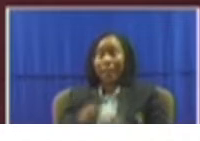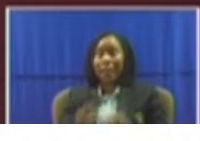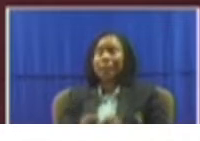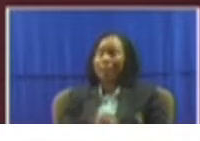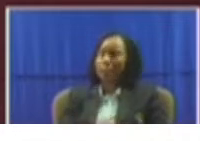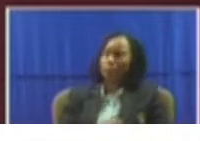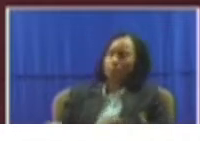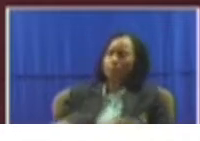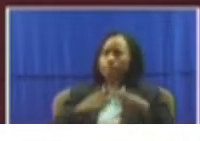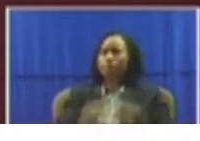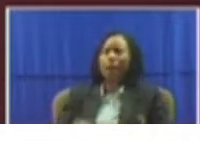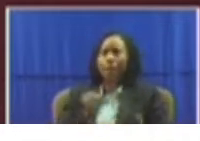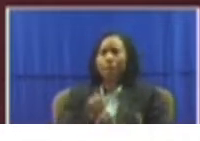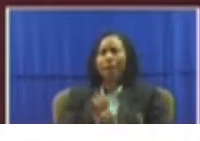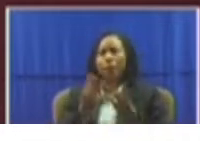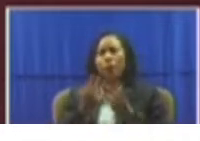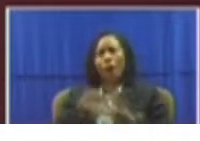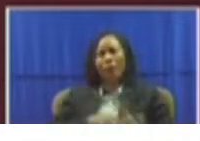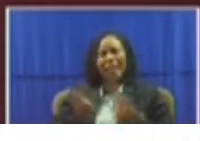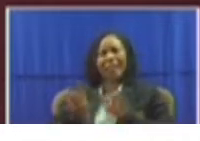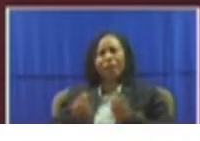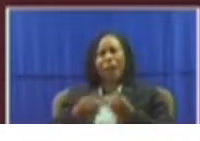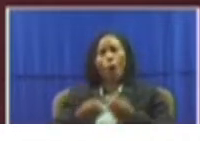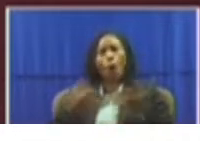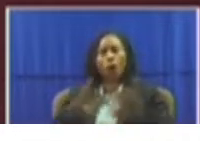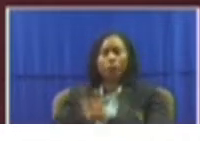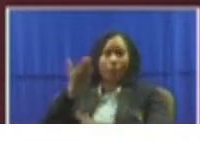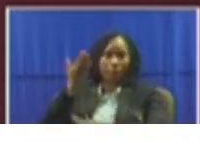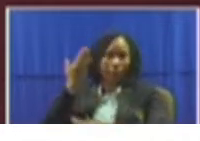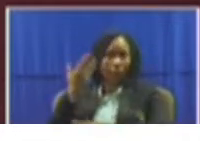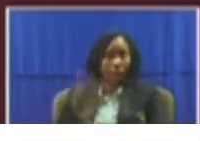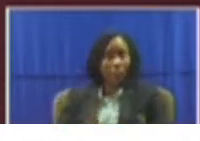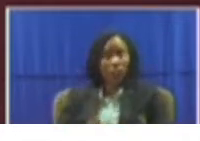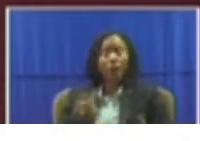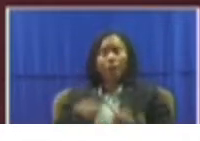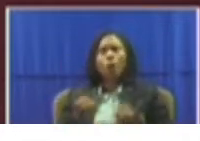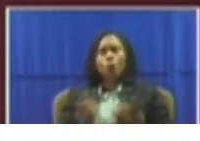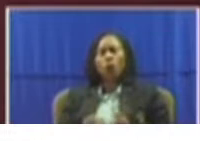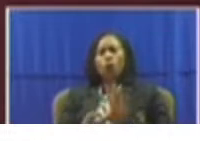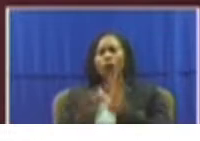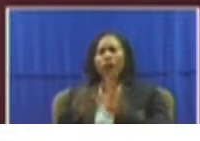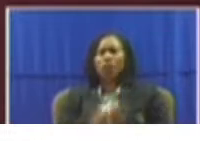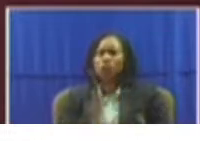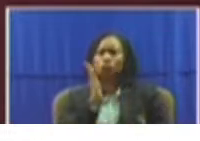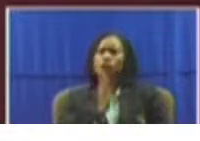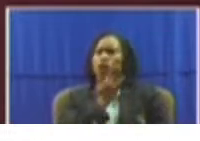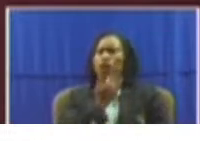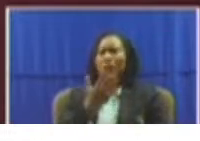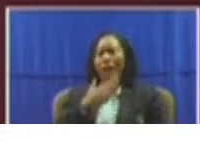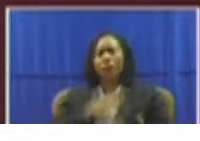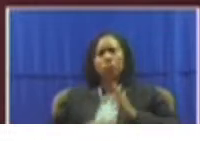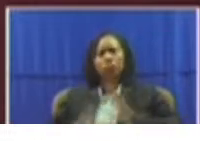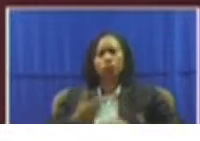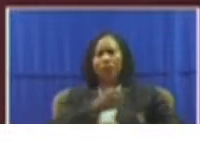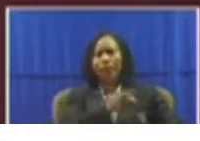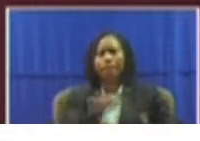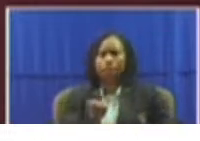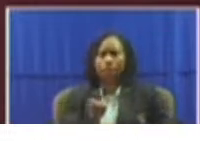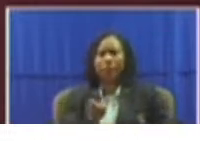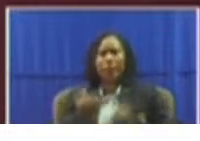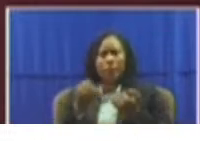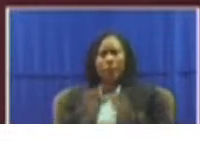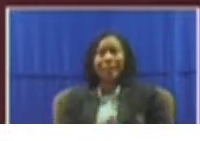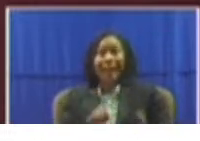people. The impact of these crimes against humanity were committed during the colonial and apartheid